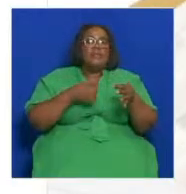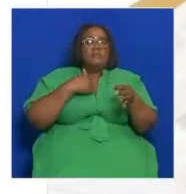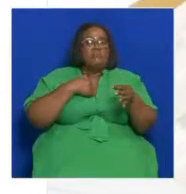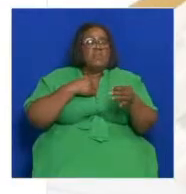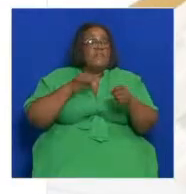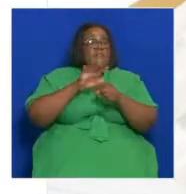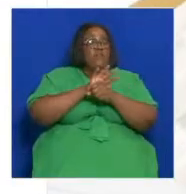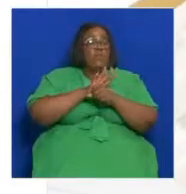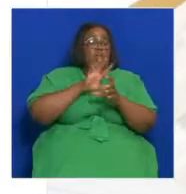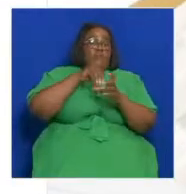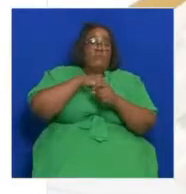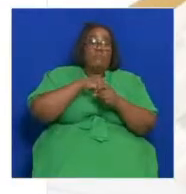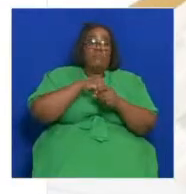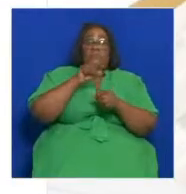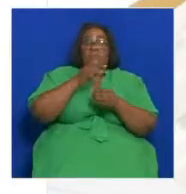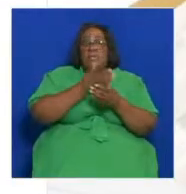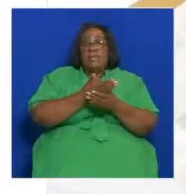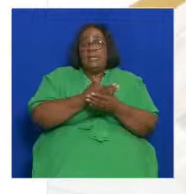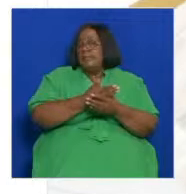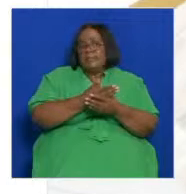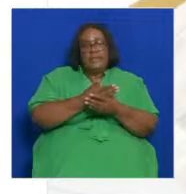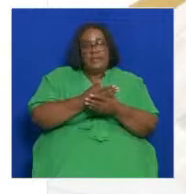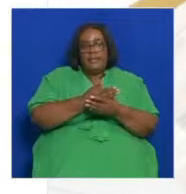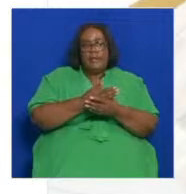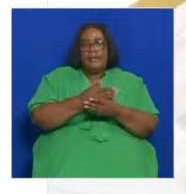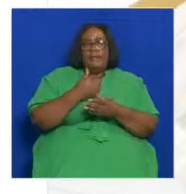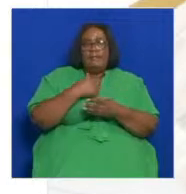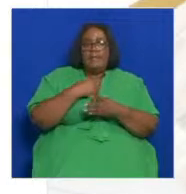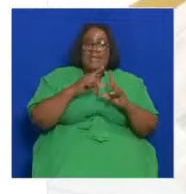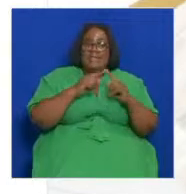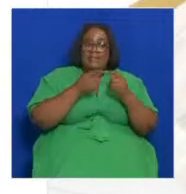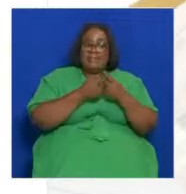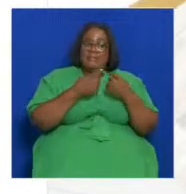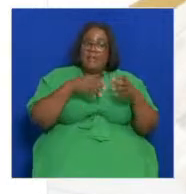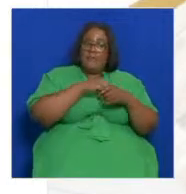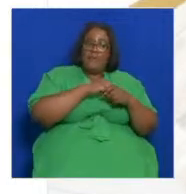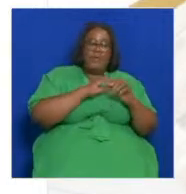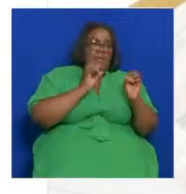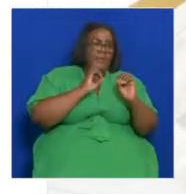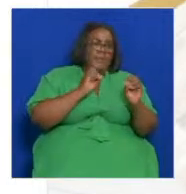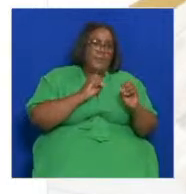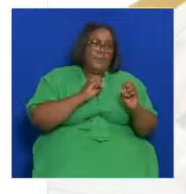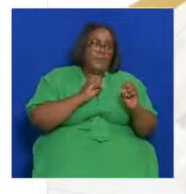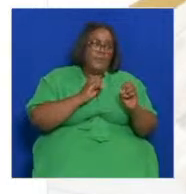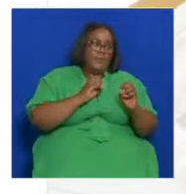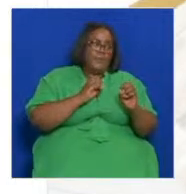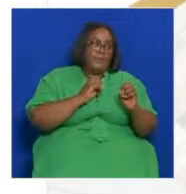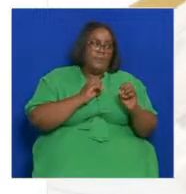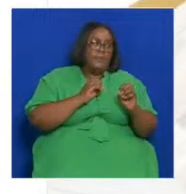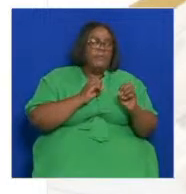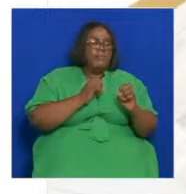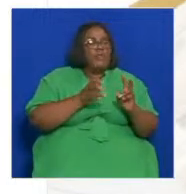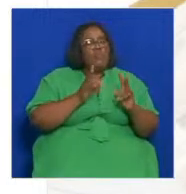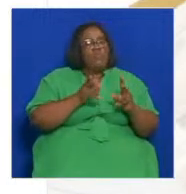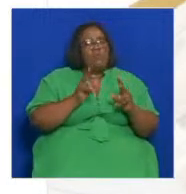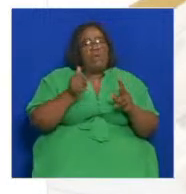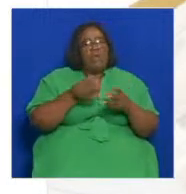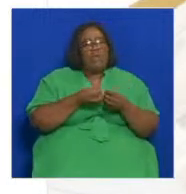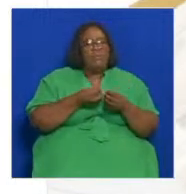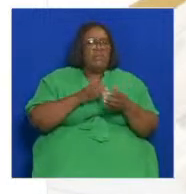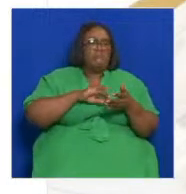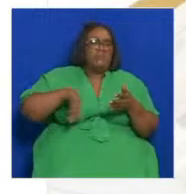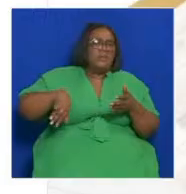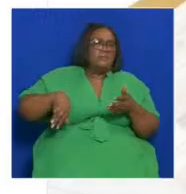matters. I was not included in the team, and in the ordinary course was excluded. Sometimes Chief Perumal